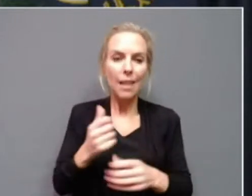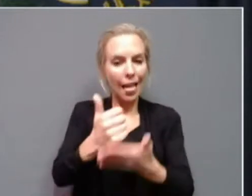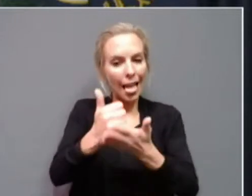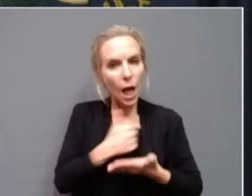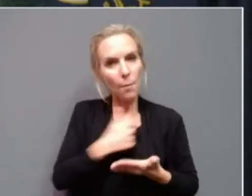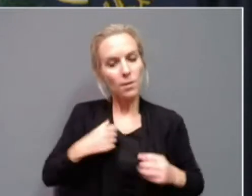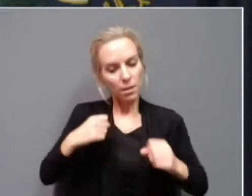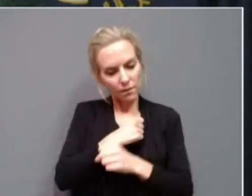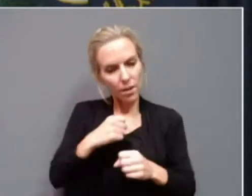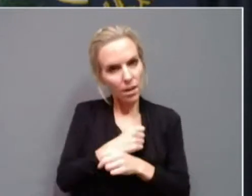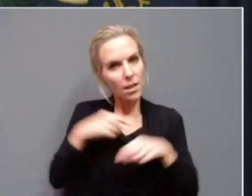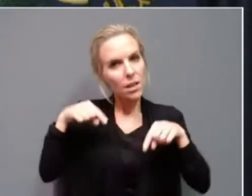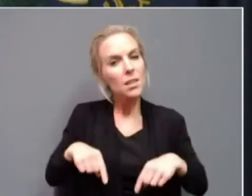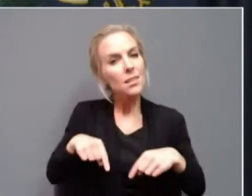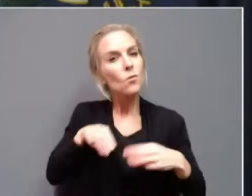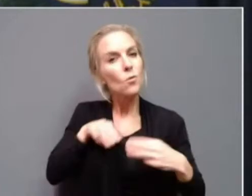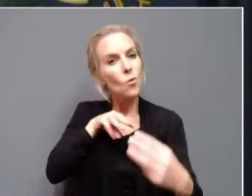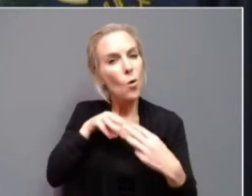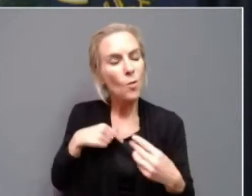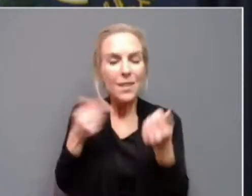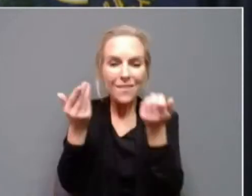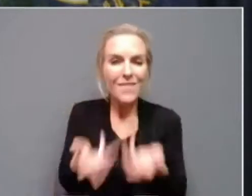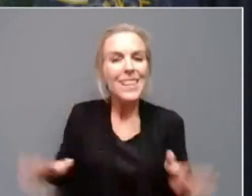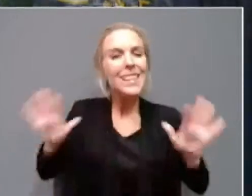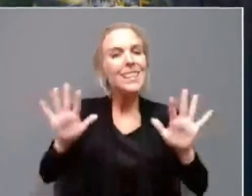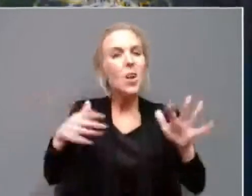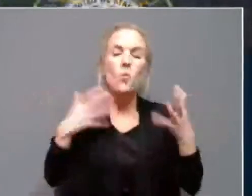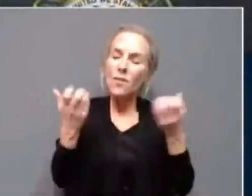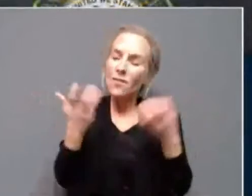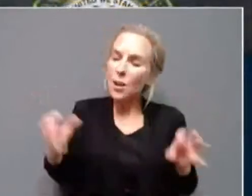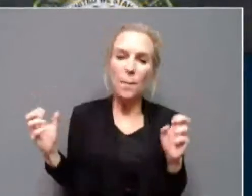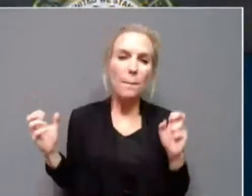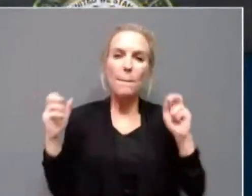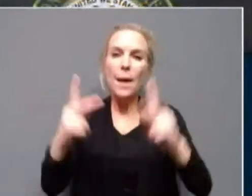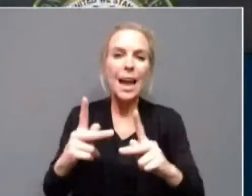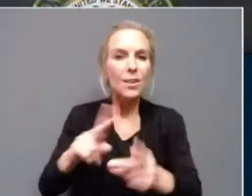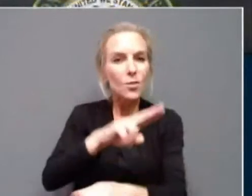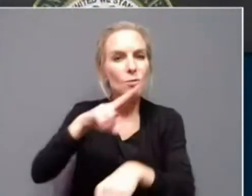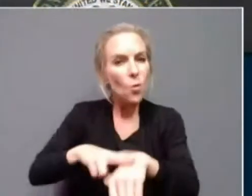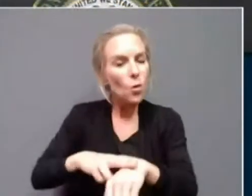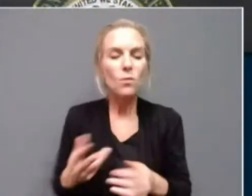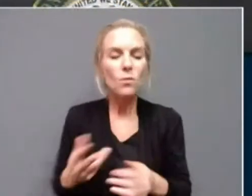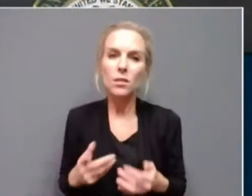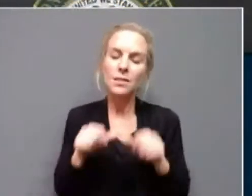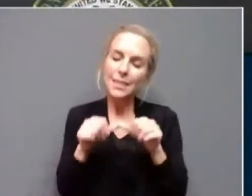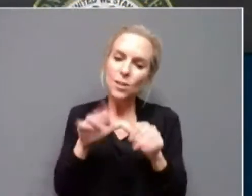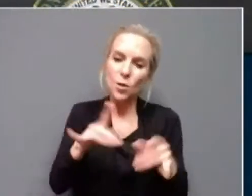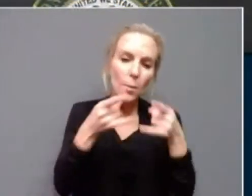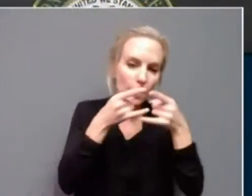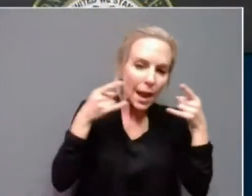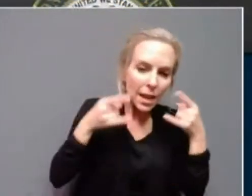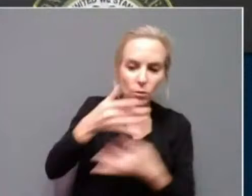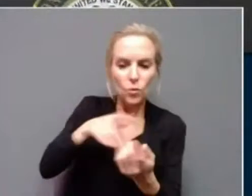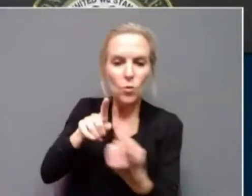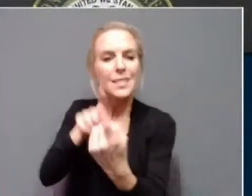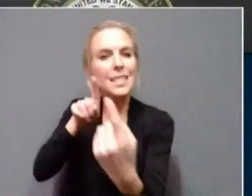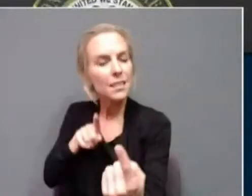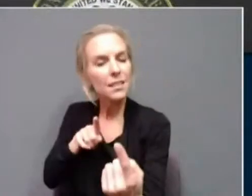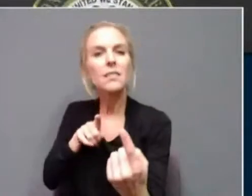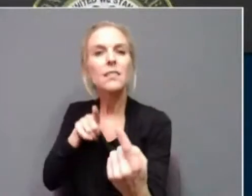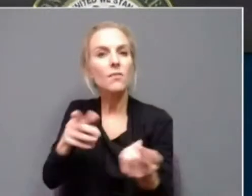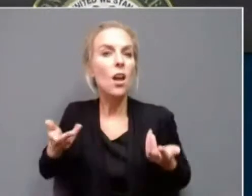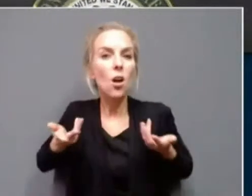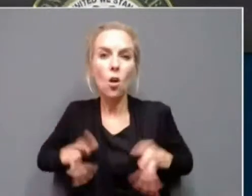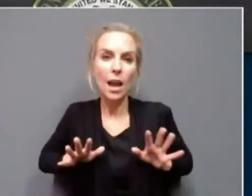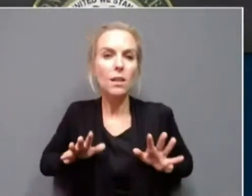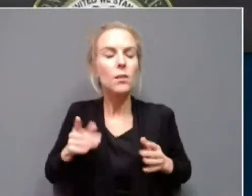win this war so we can be done and we can go back to normal. So just continue to wear your masks, to social distance, and please, if you haven't already, please